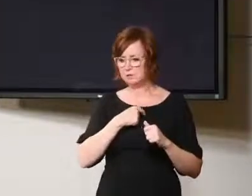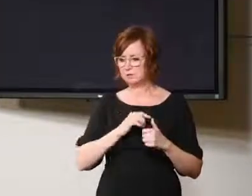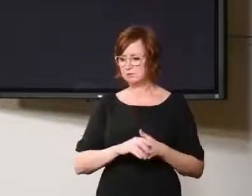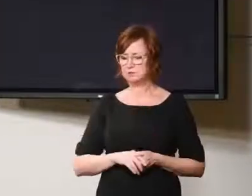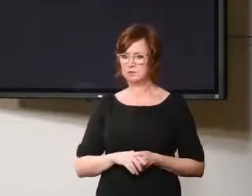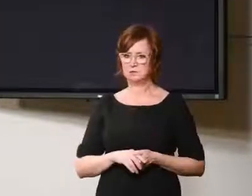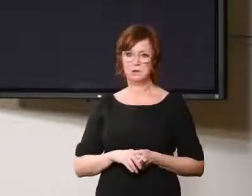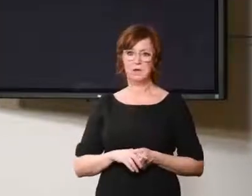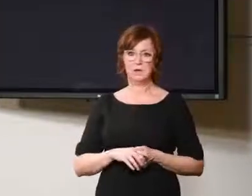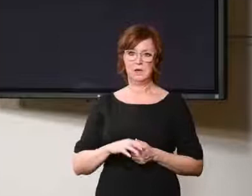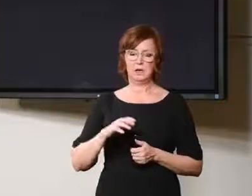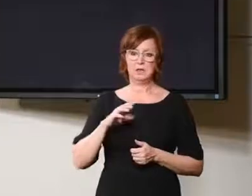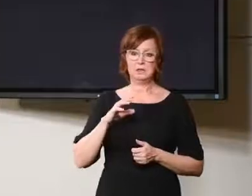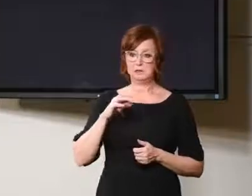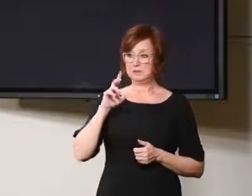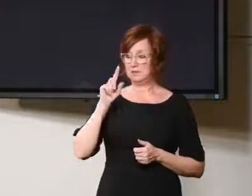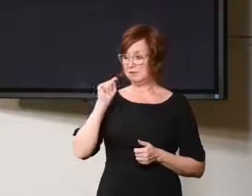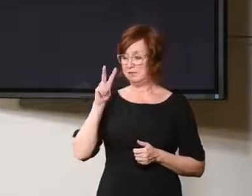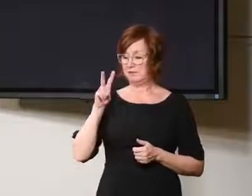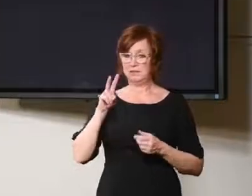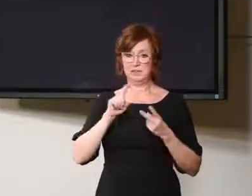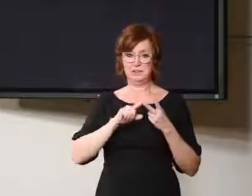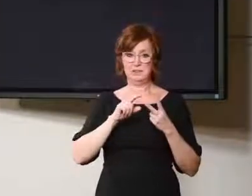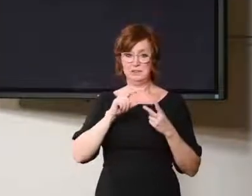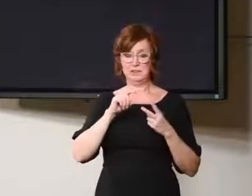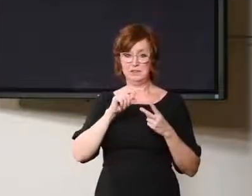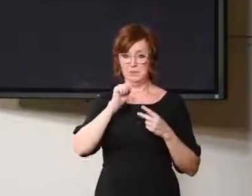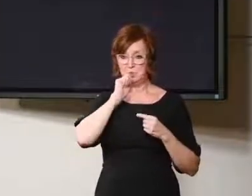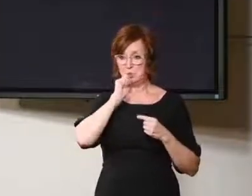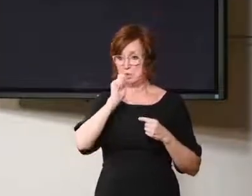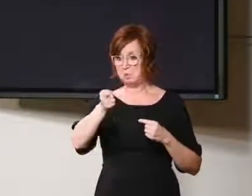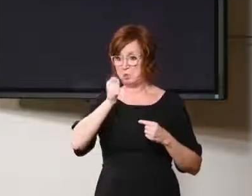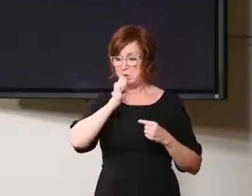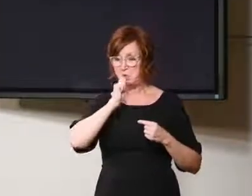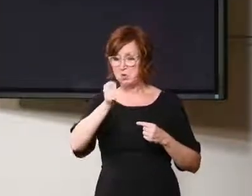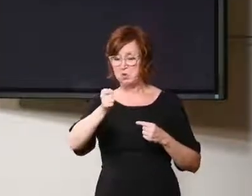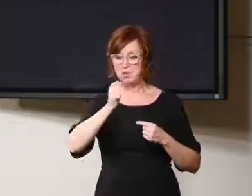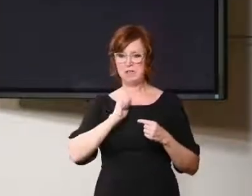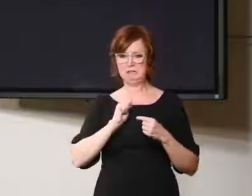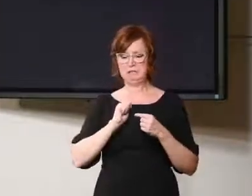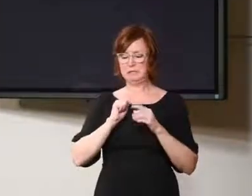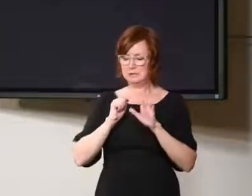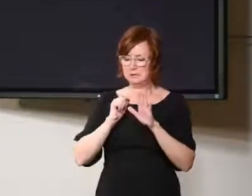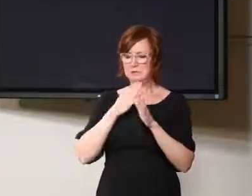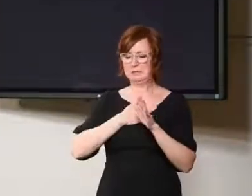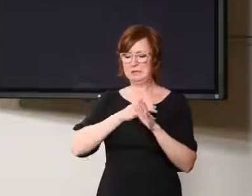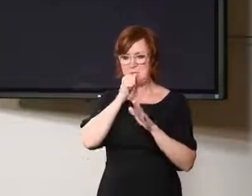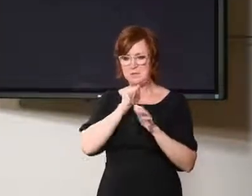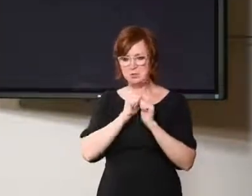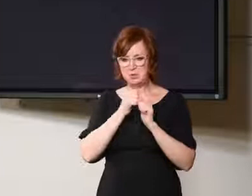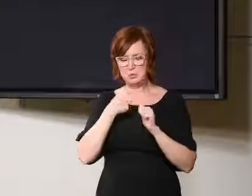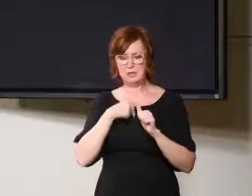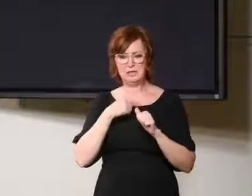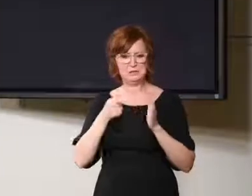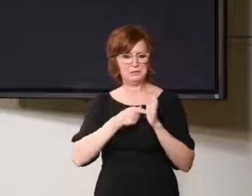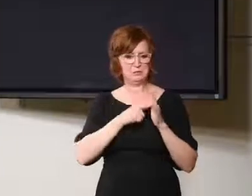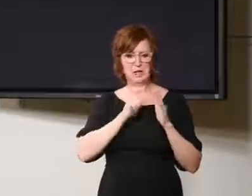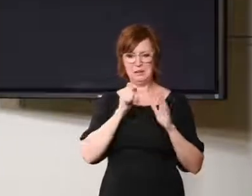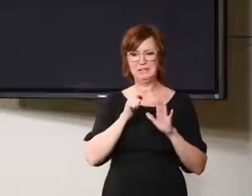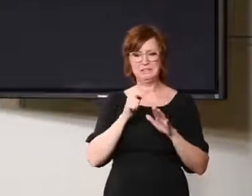with you as to what we feel we can provide and what we feel we might need a little more time to provide. For